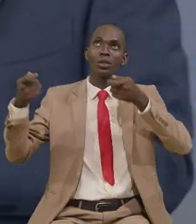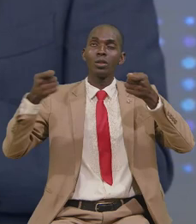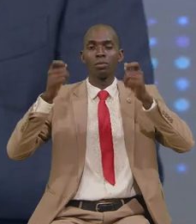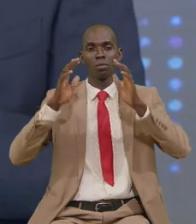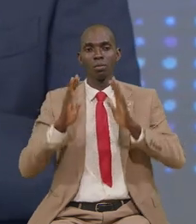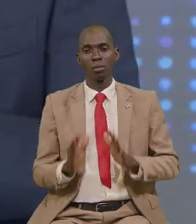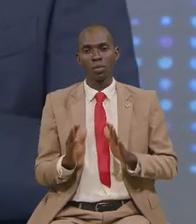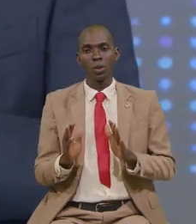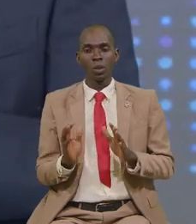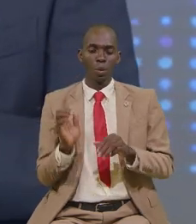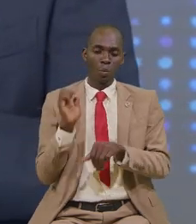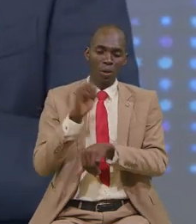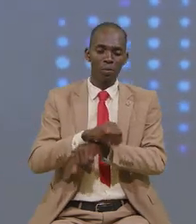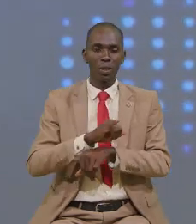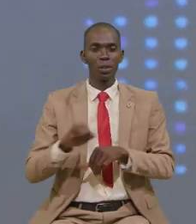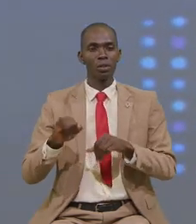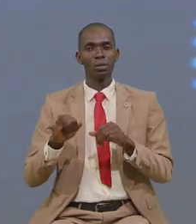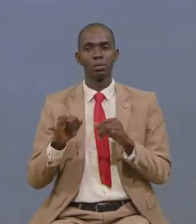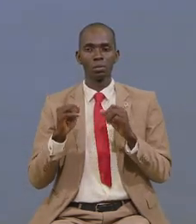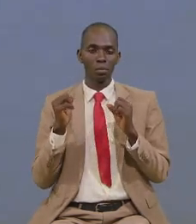Prevailing authority.